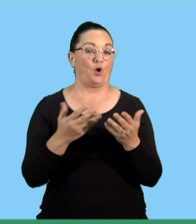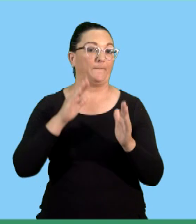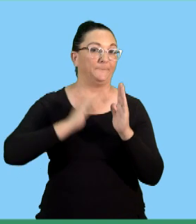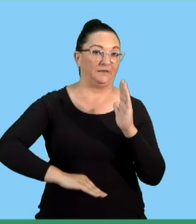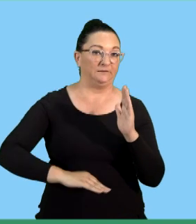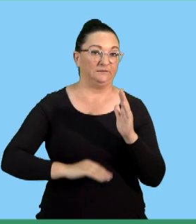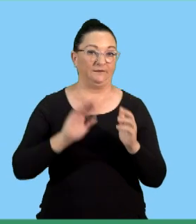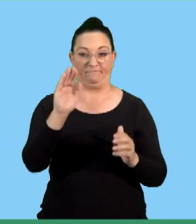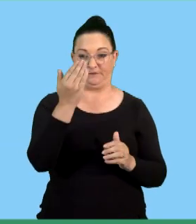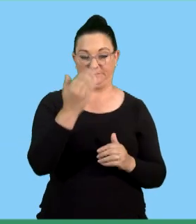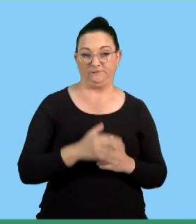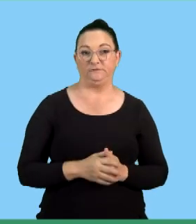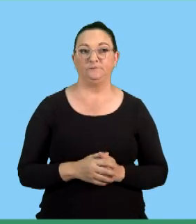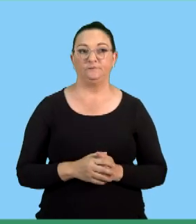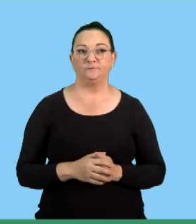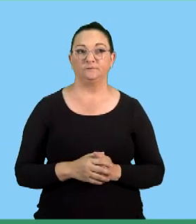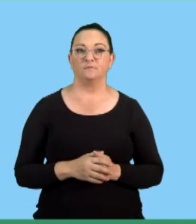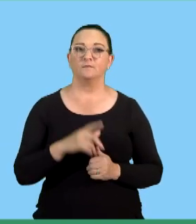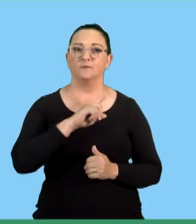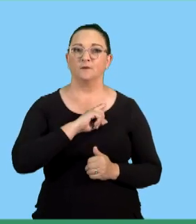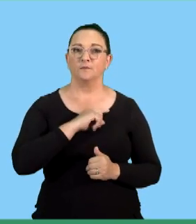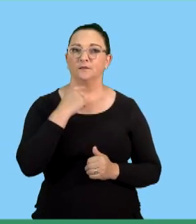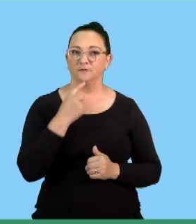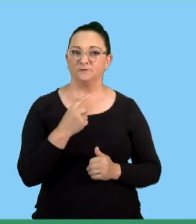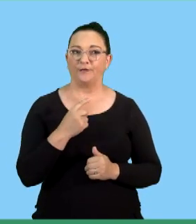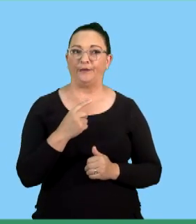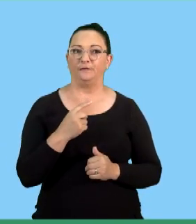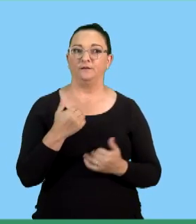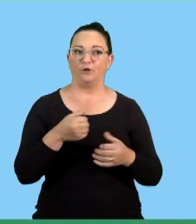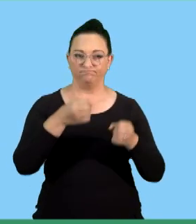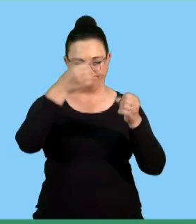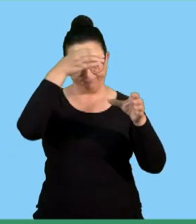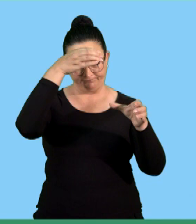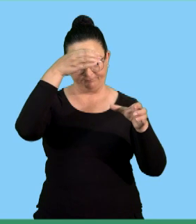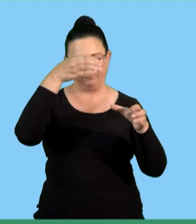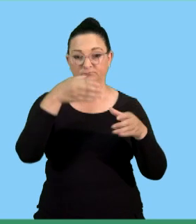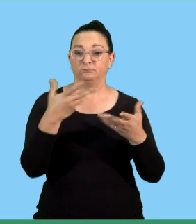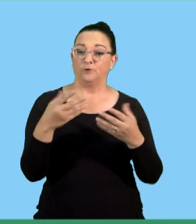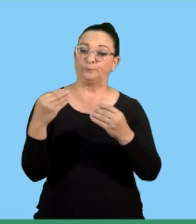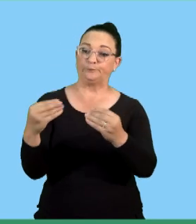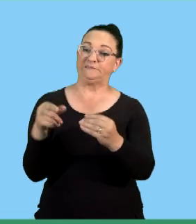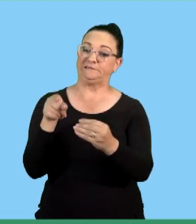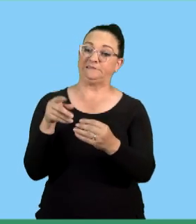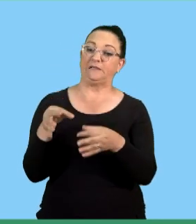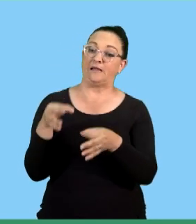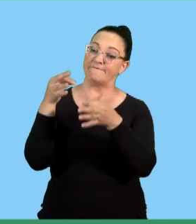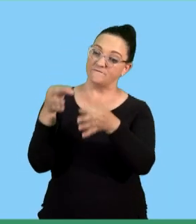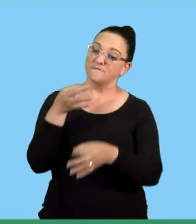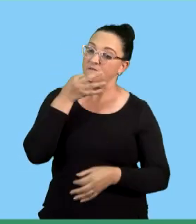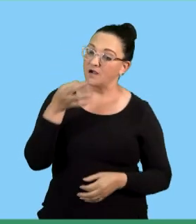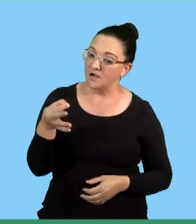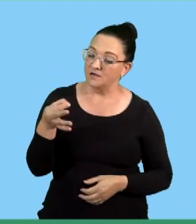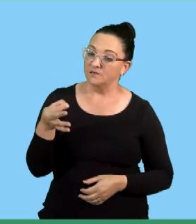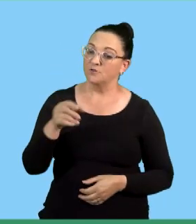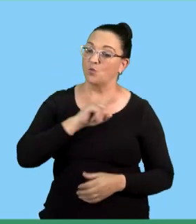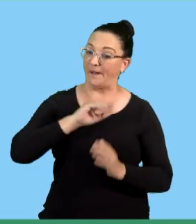for non-compliance. So as a challenging question, here the question says, as an expert, advise a business on